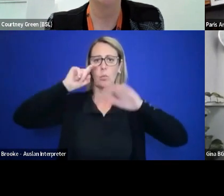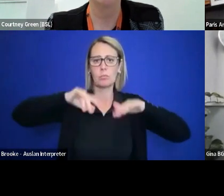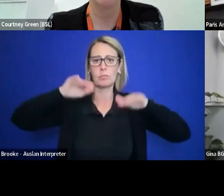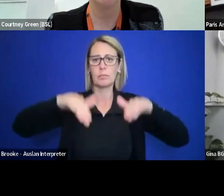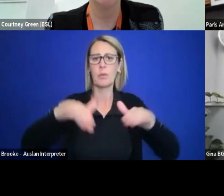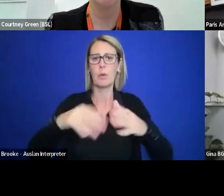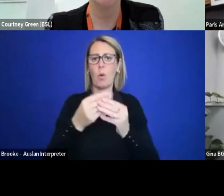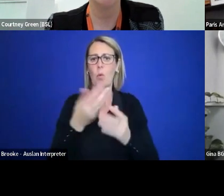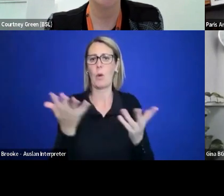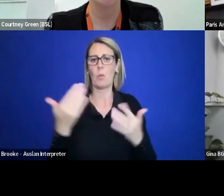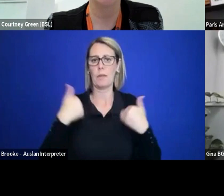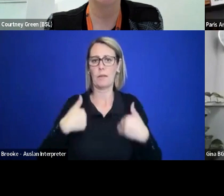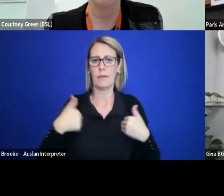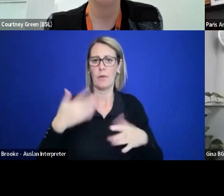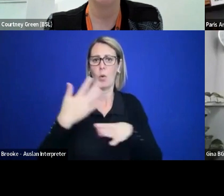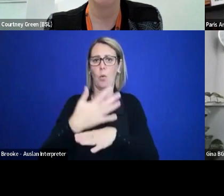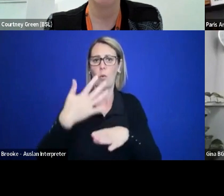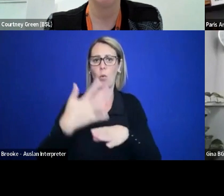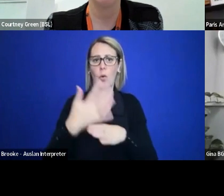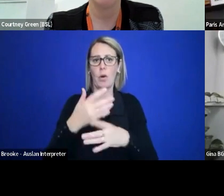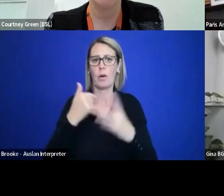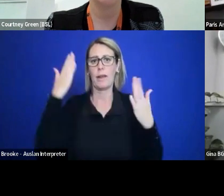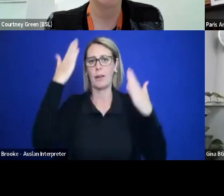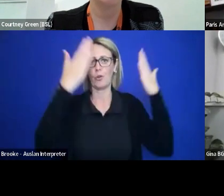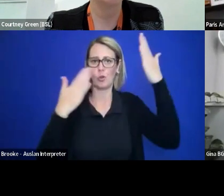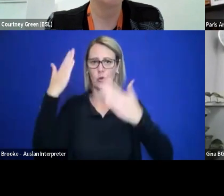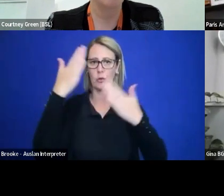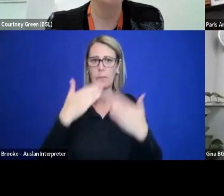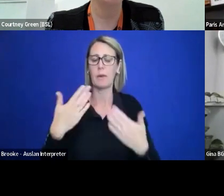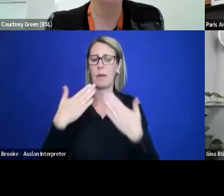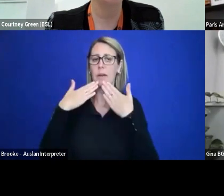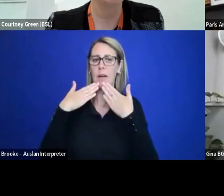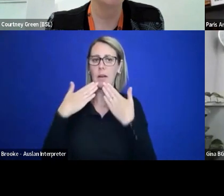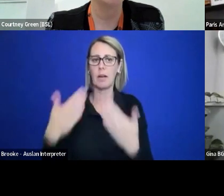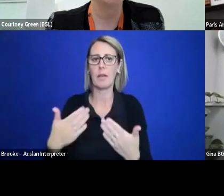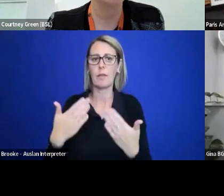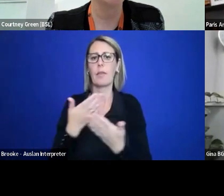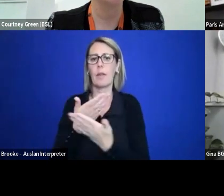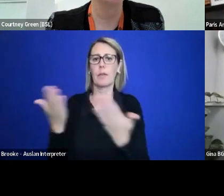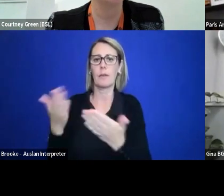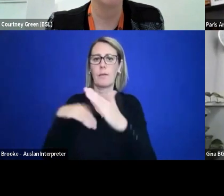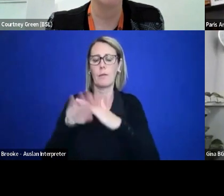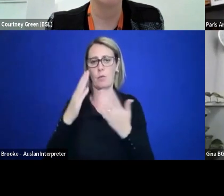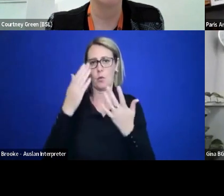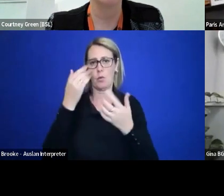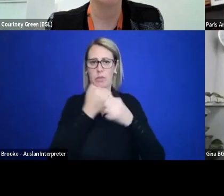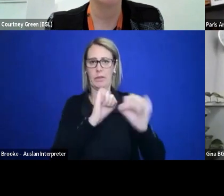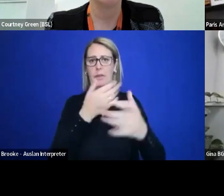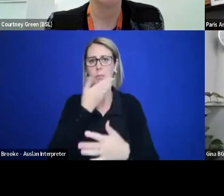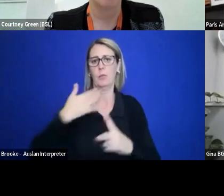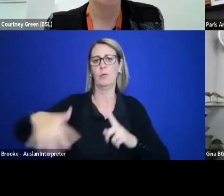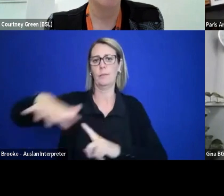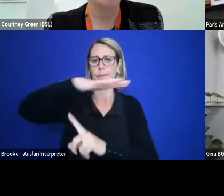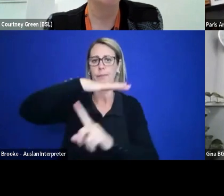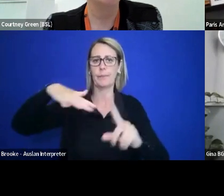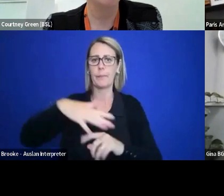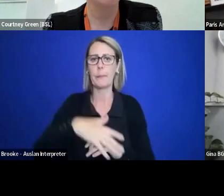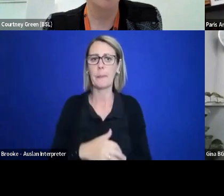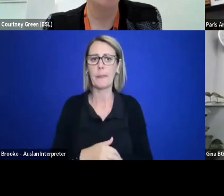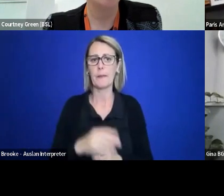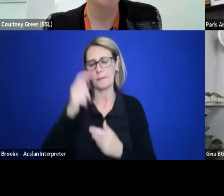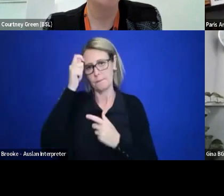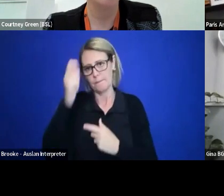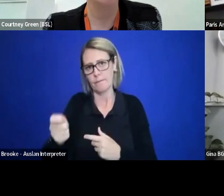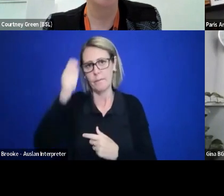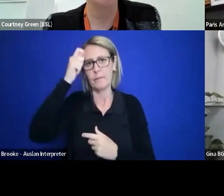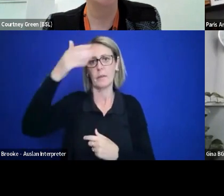on which we live, work and dream, and thank them for protecting this beautiful place. I pay our respects